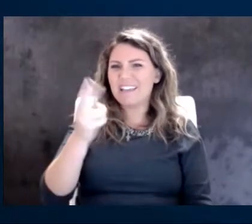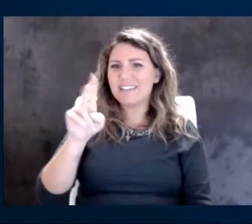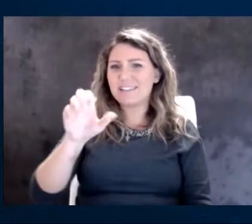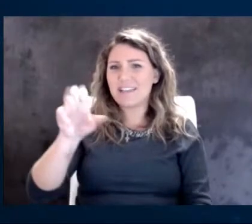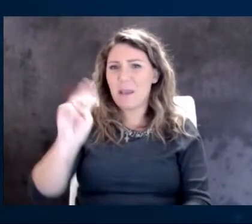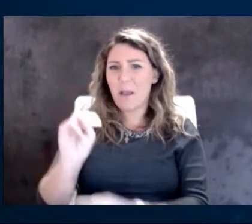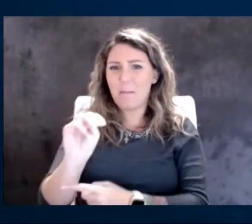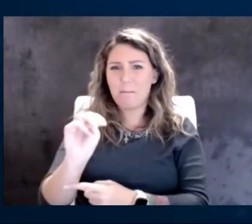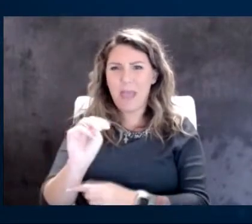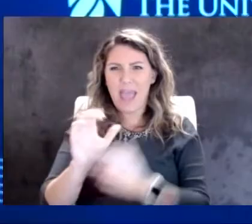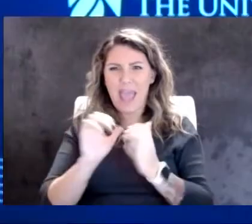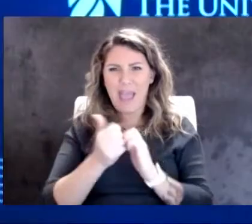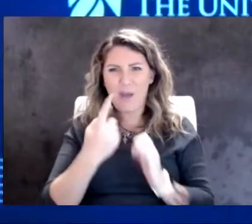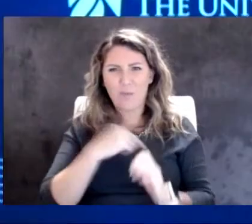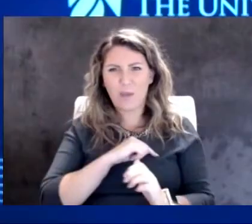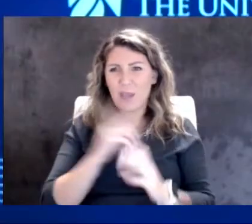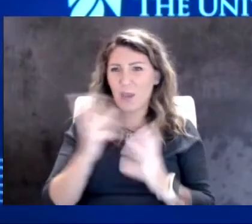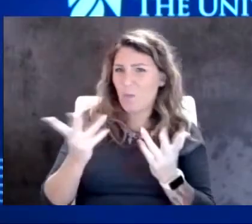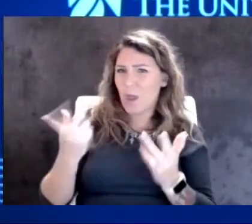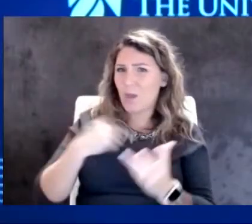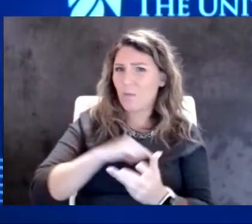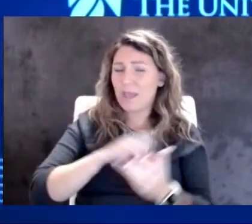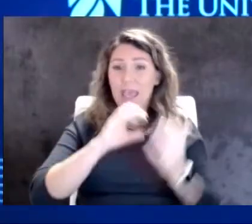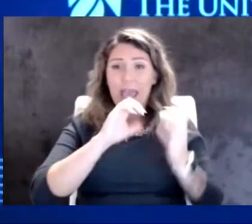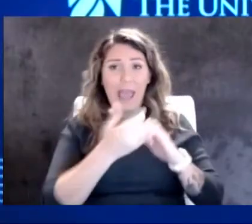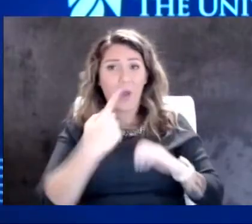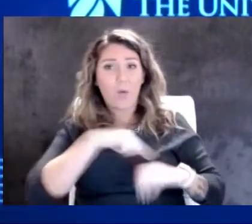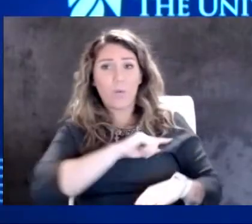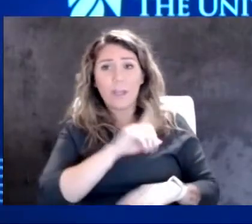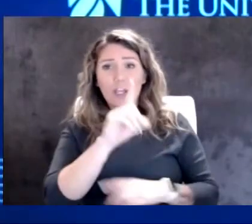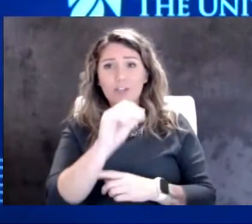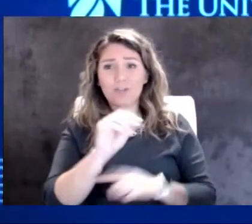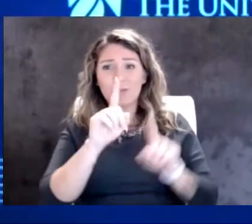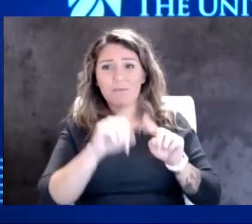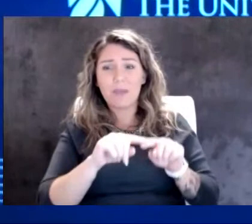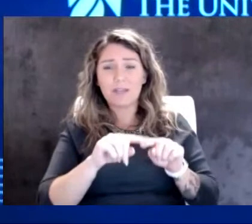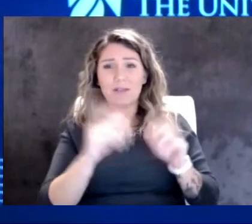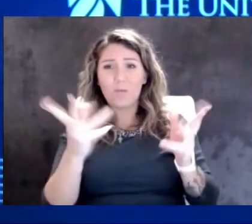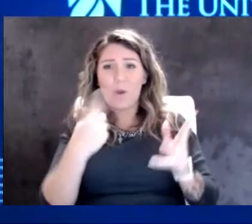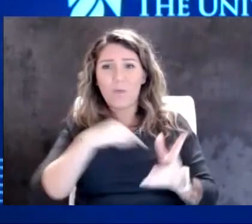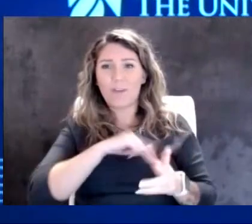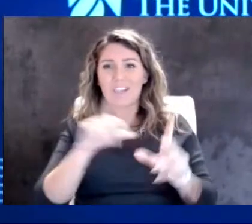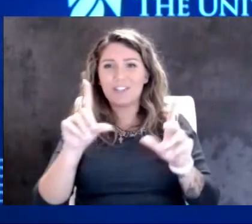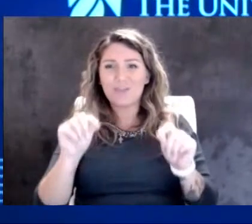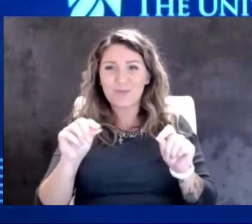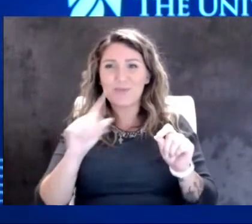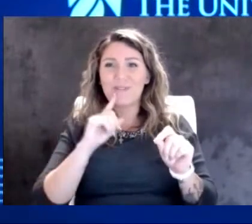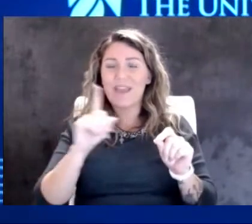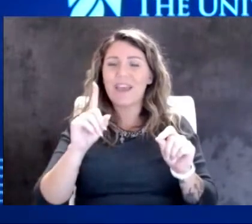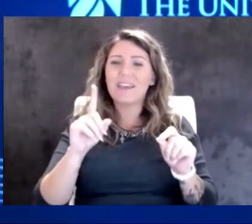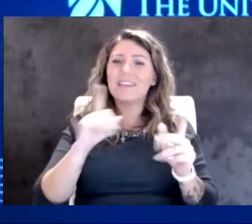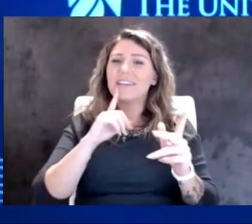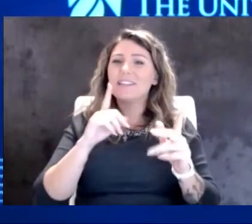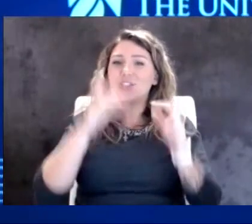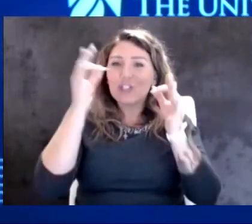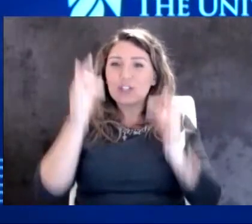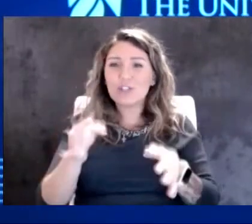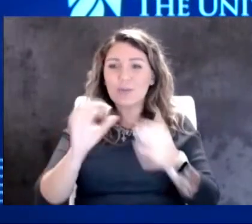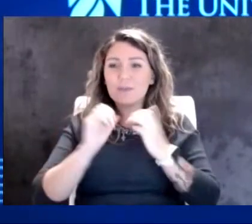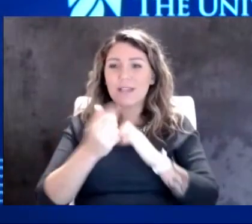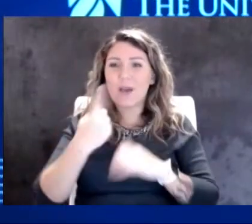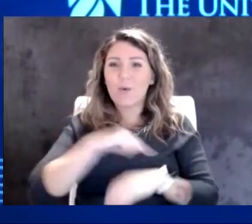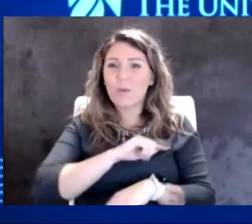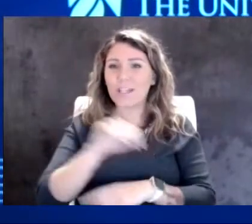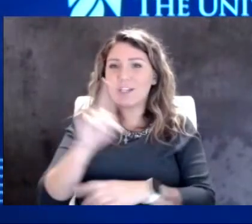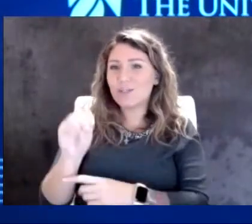we. How we do is based on what we do. And that ultimately determines how we do or where